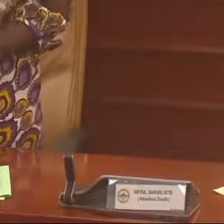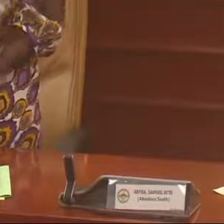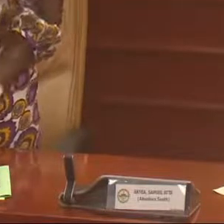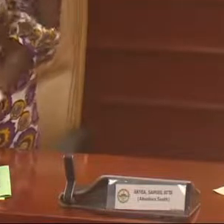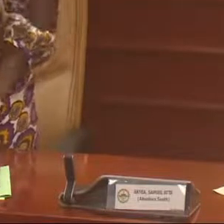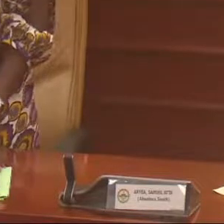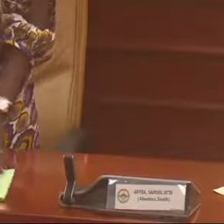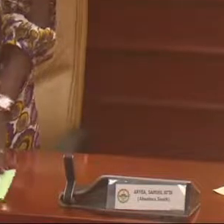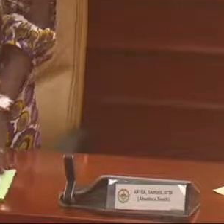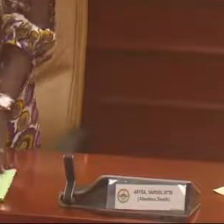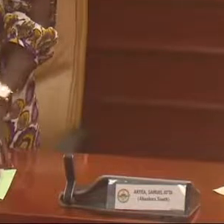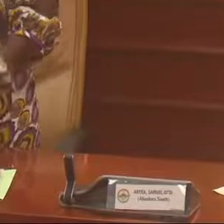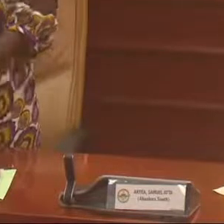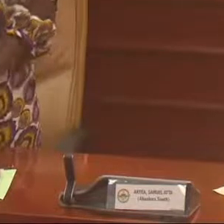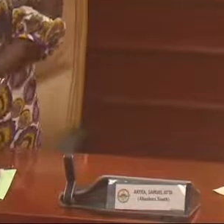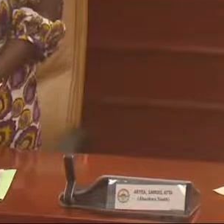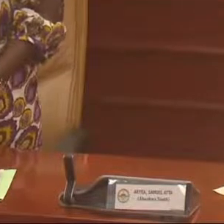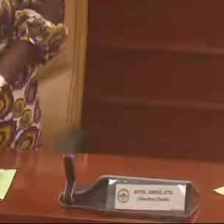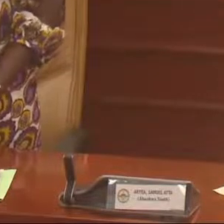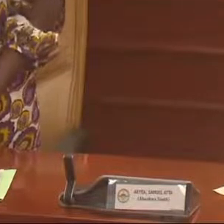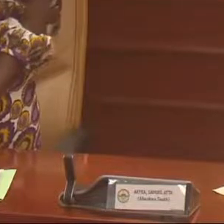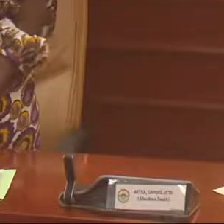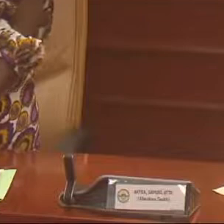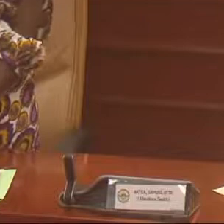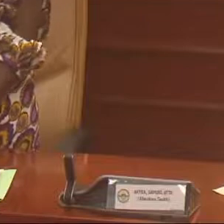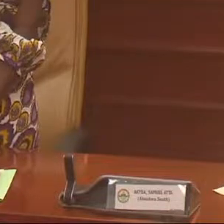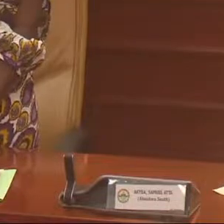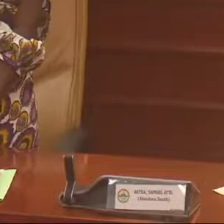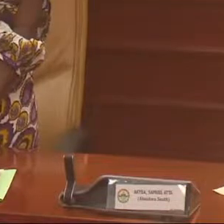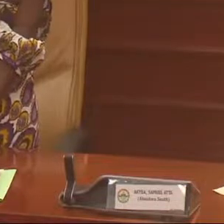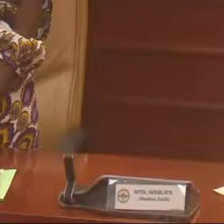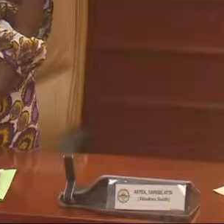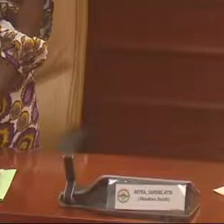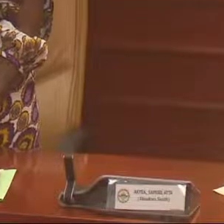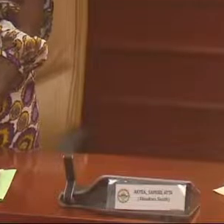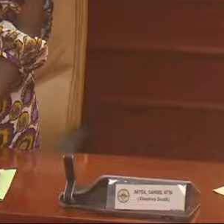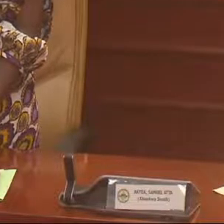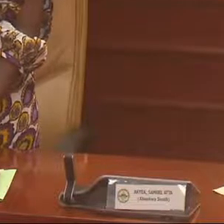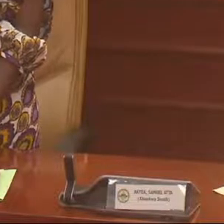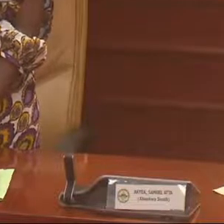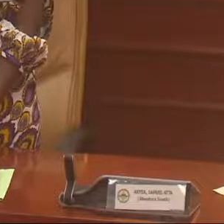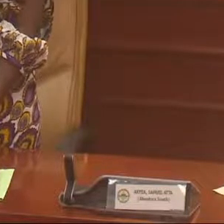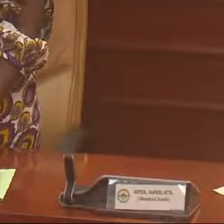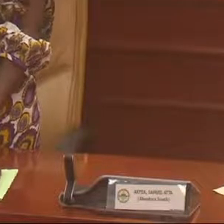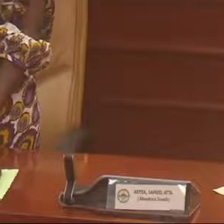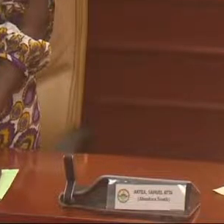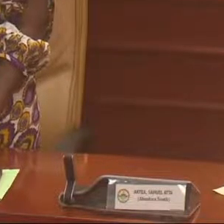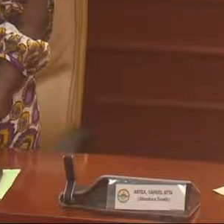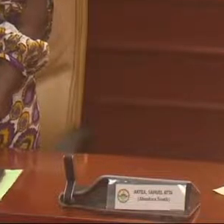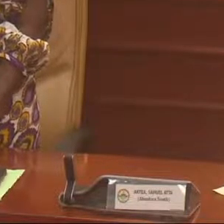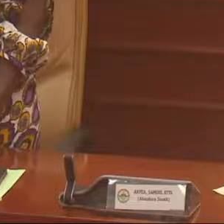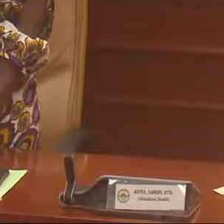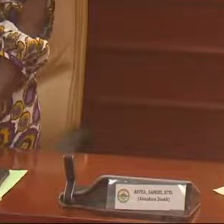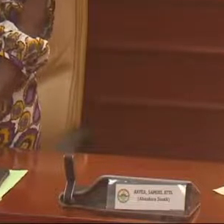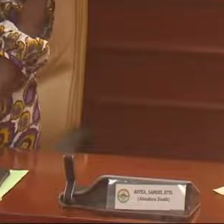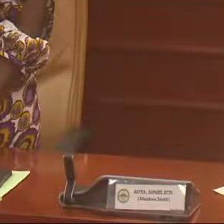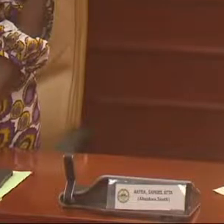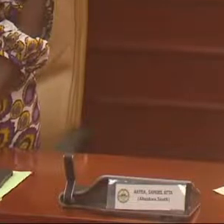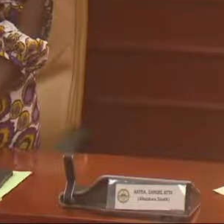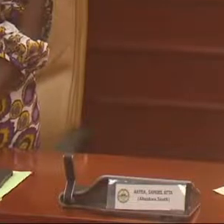given a laptop, which is part of the e-Parliament process. It is imperative,